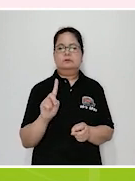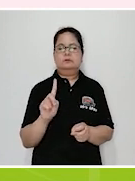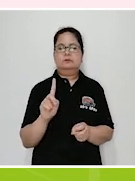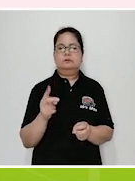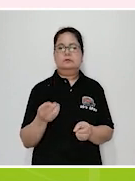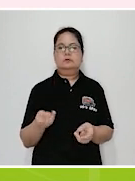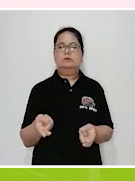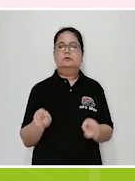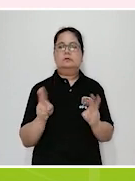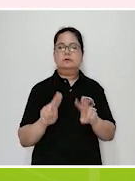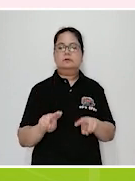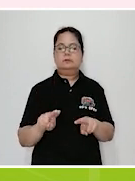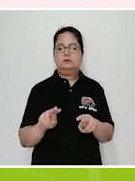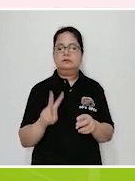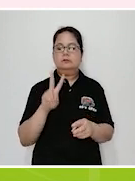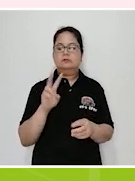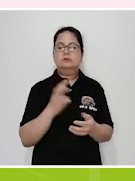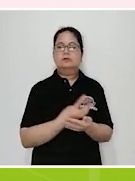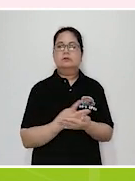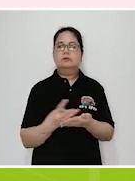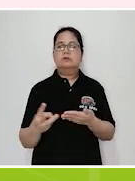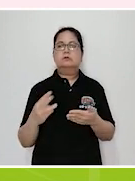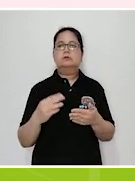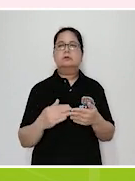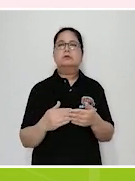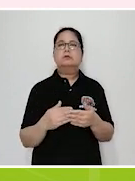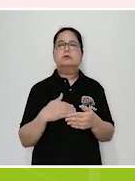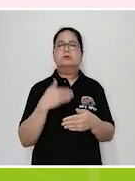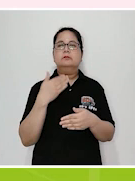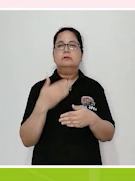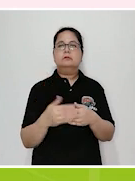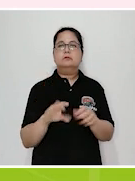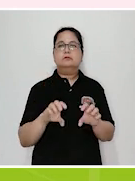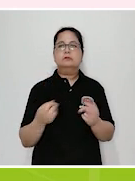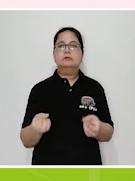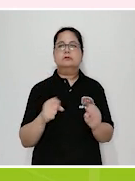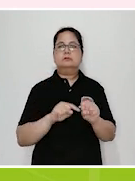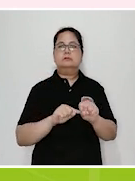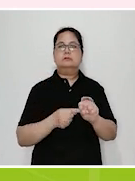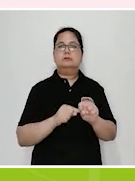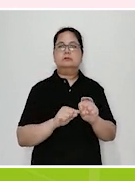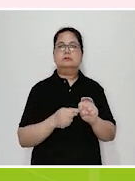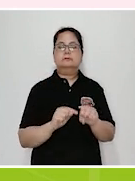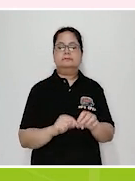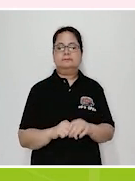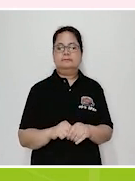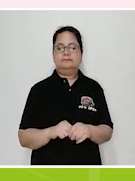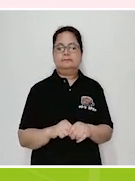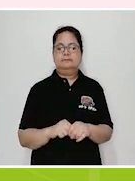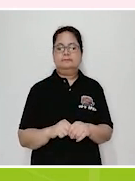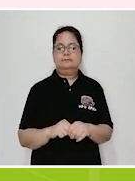What might happen 2 weeks after the class starts?